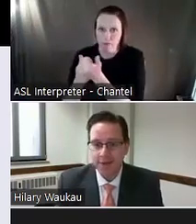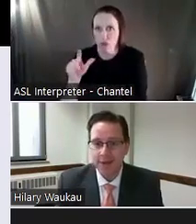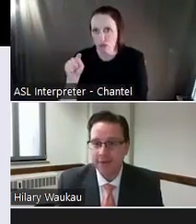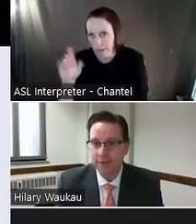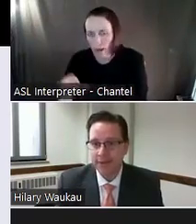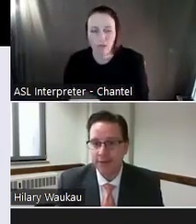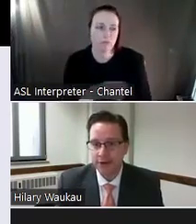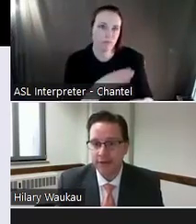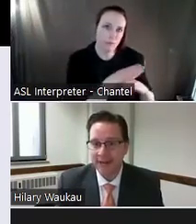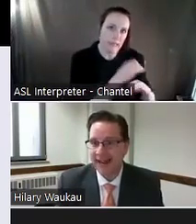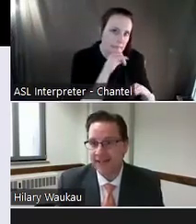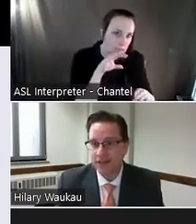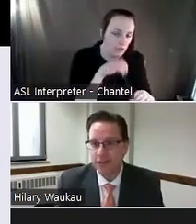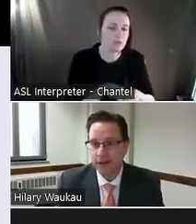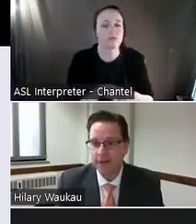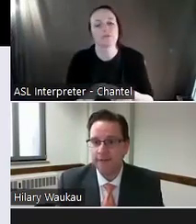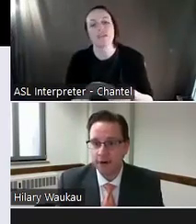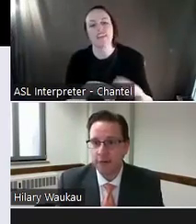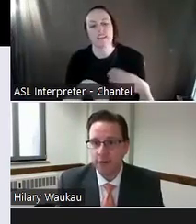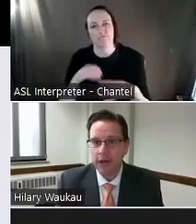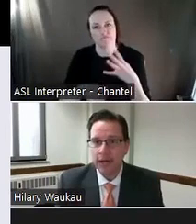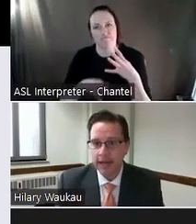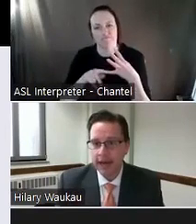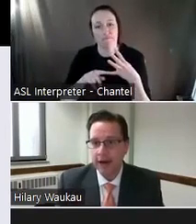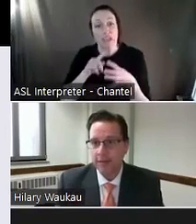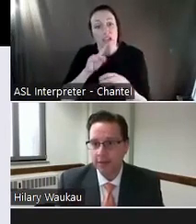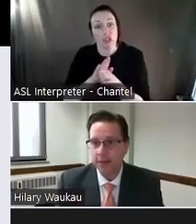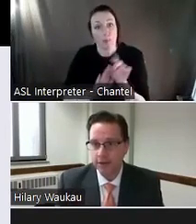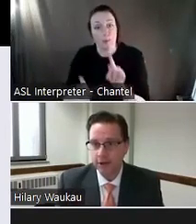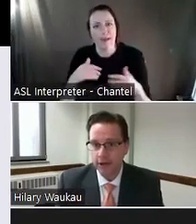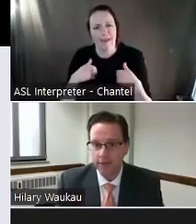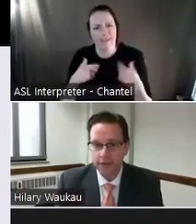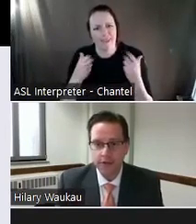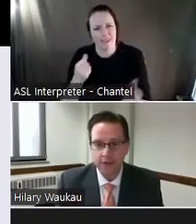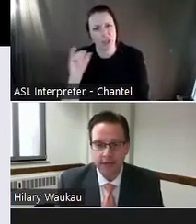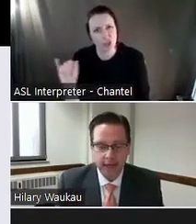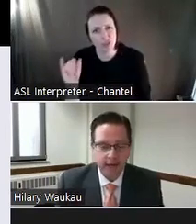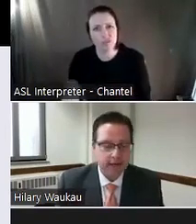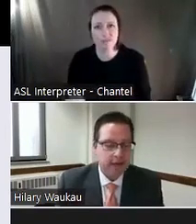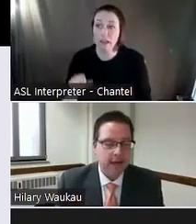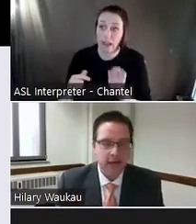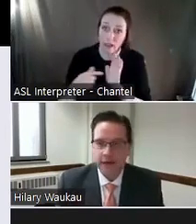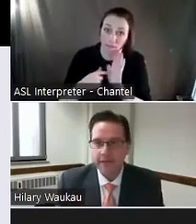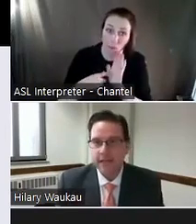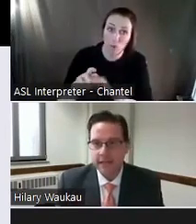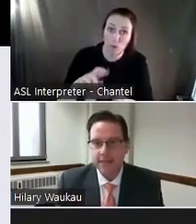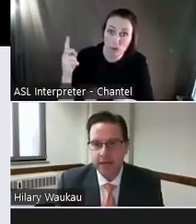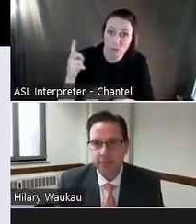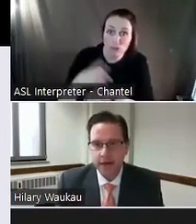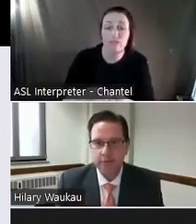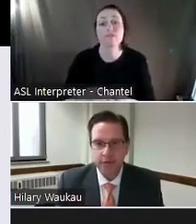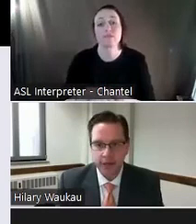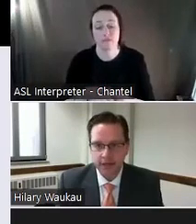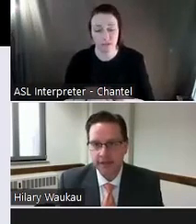making sure that folks have insurance and access to affordable care and prescription drug coverage. So again, a lot of this is